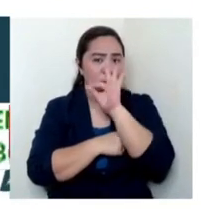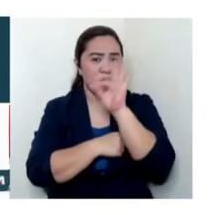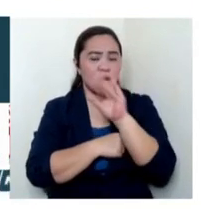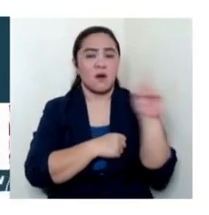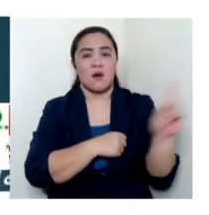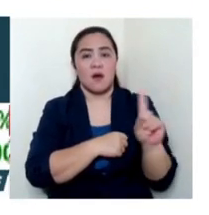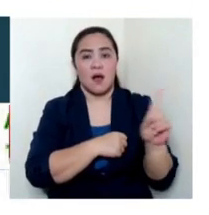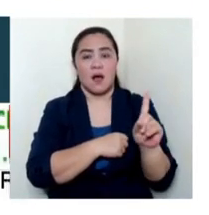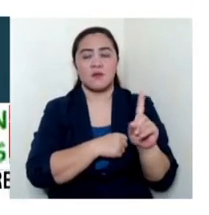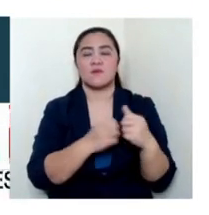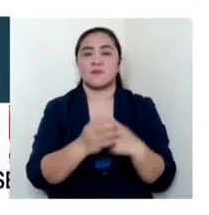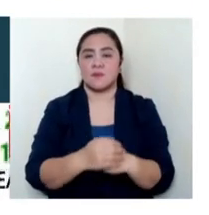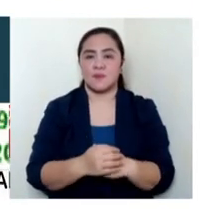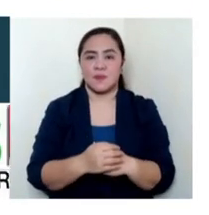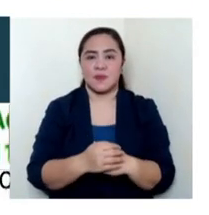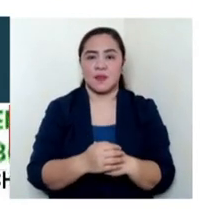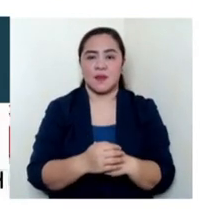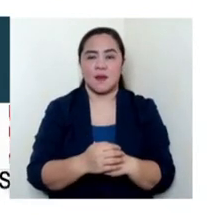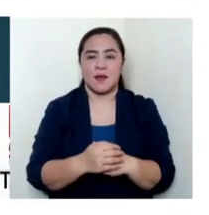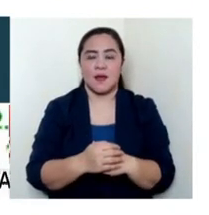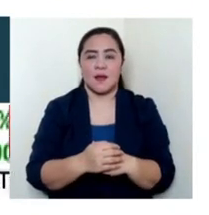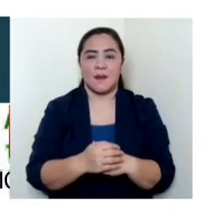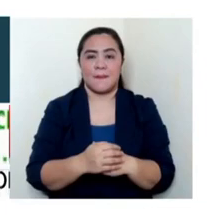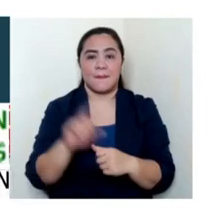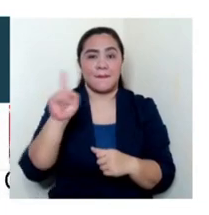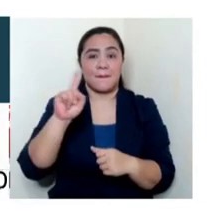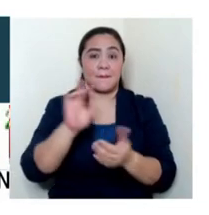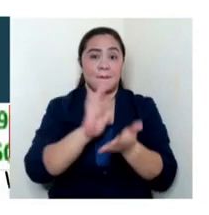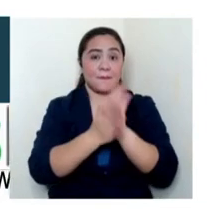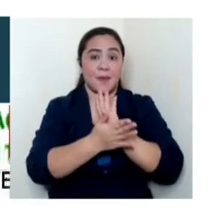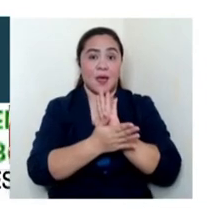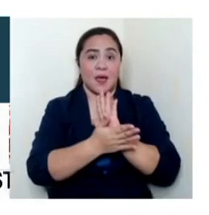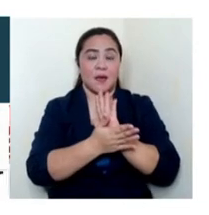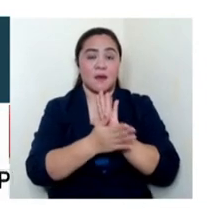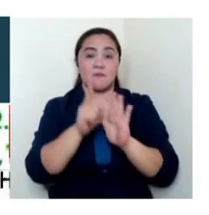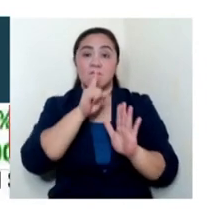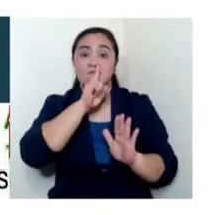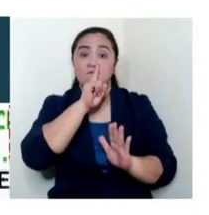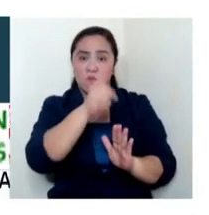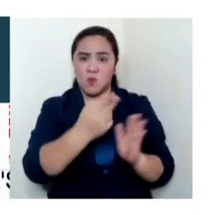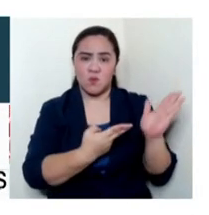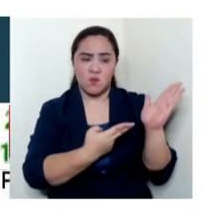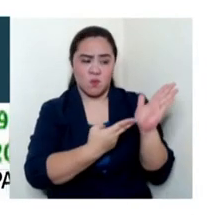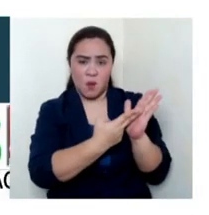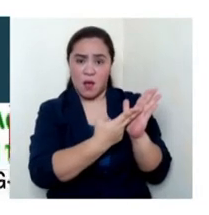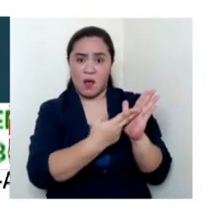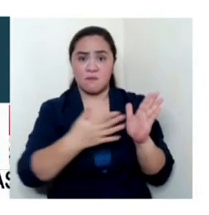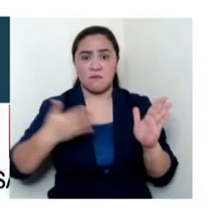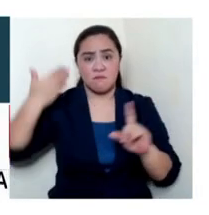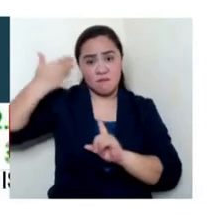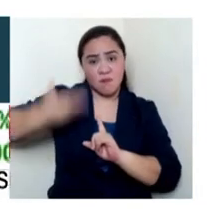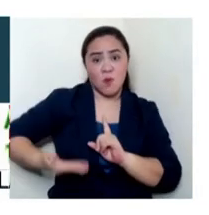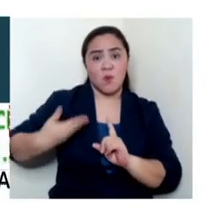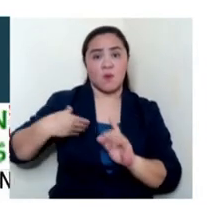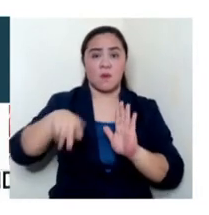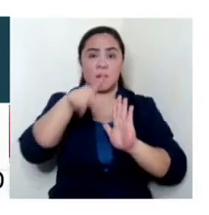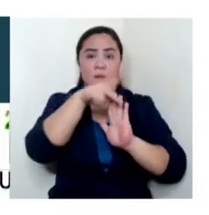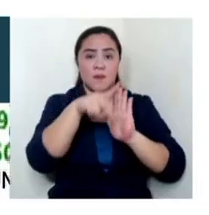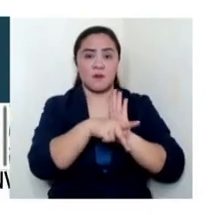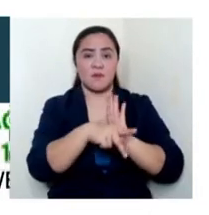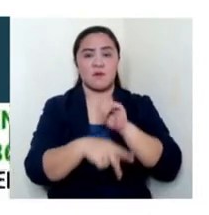you will be true to your principles, whatever those are? At hindi